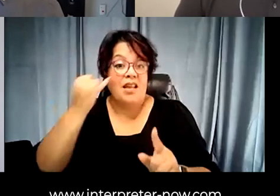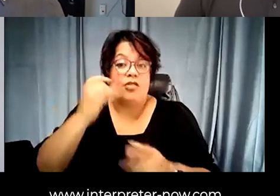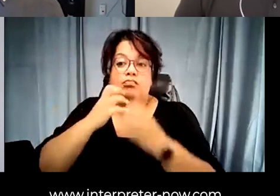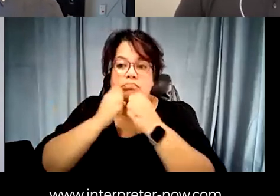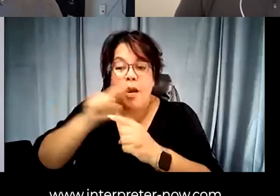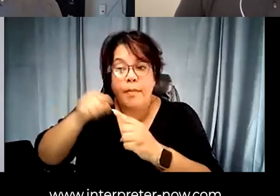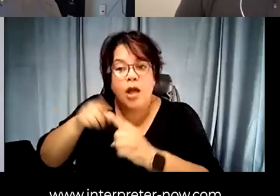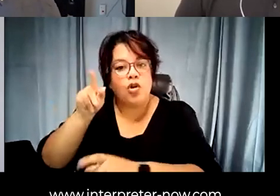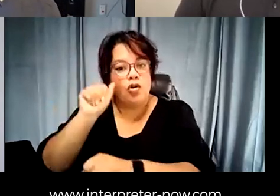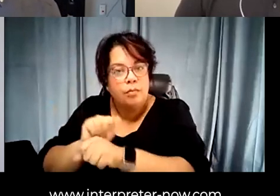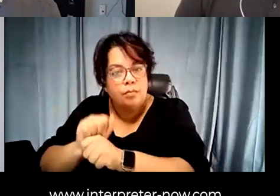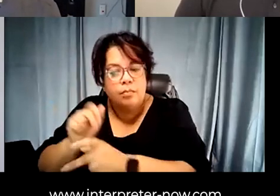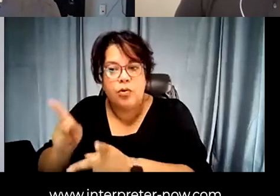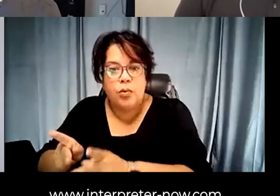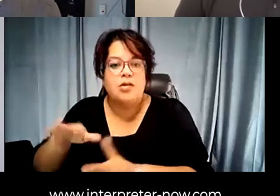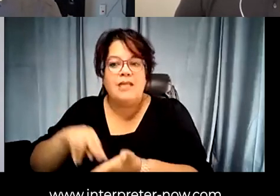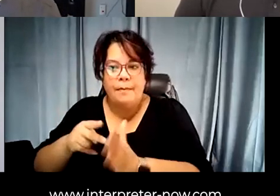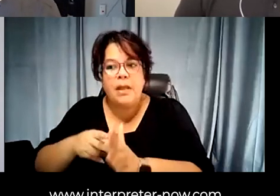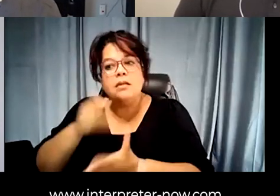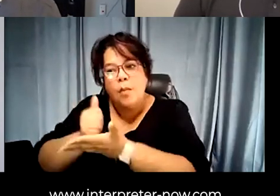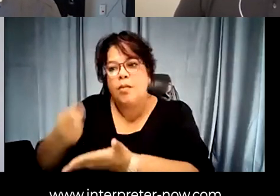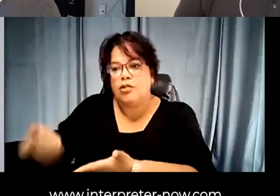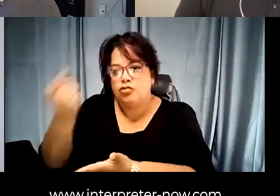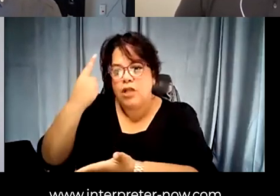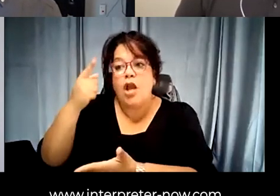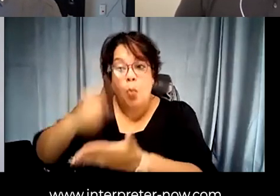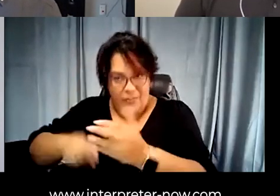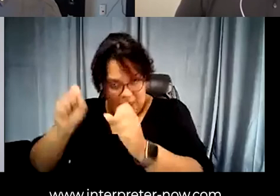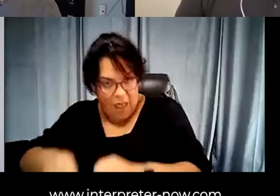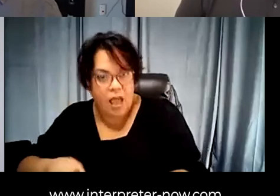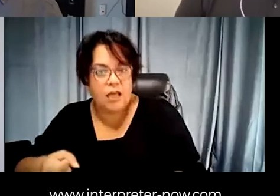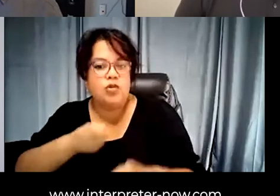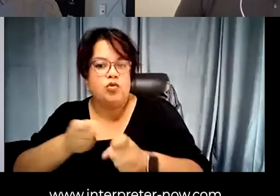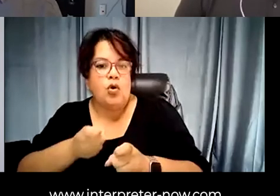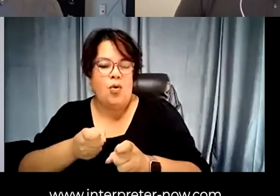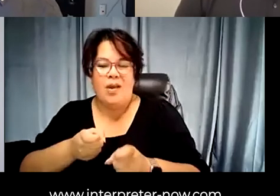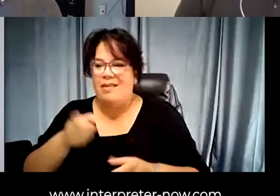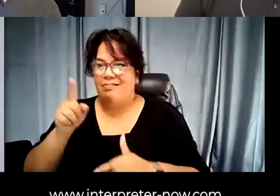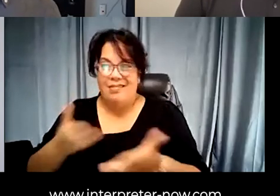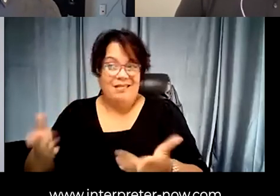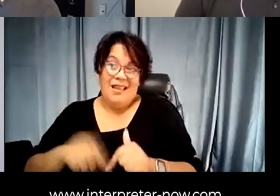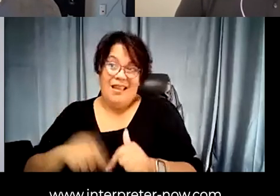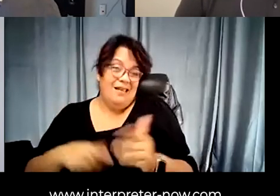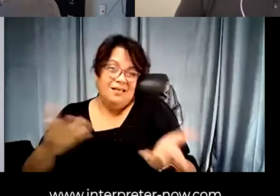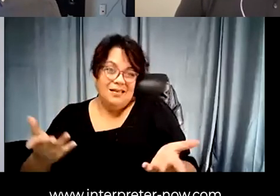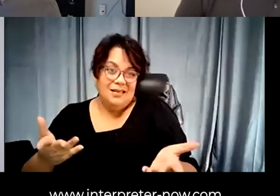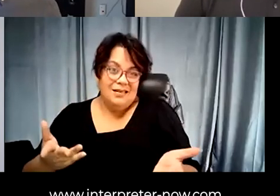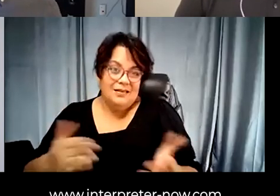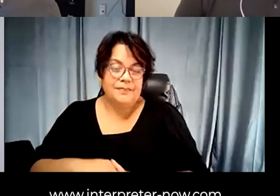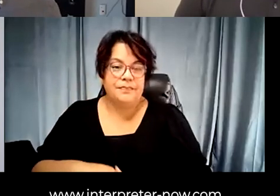can understand the things that are within their control and the things that are outside of it. And, you know, to the point you just made,